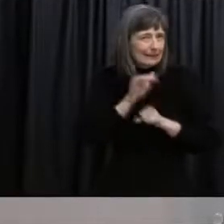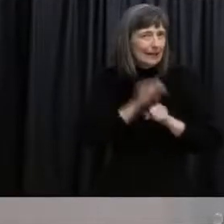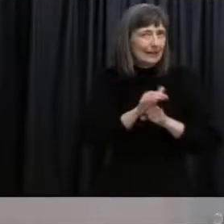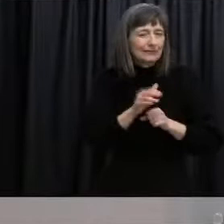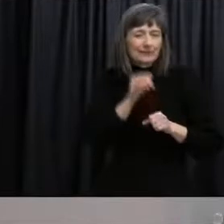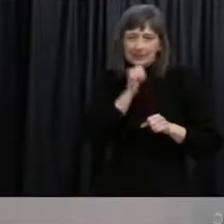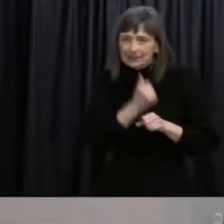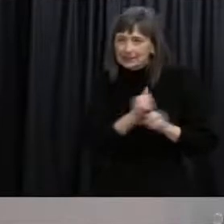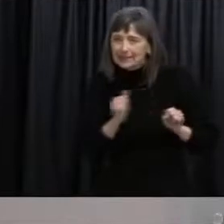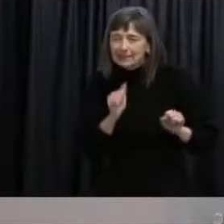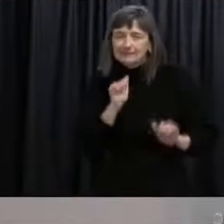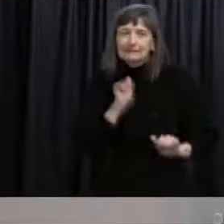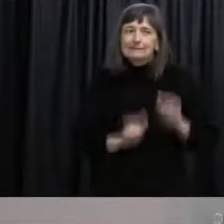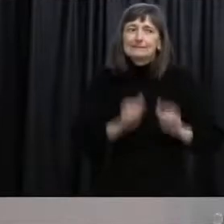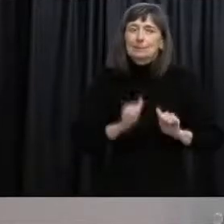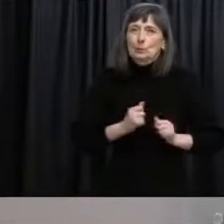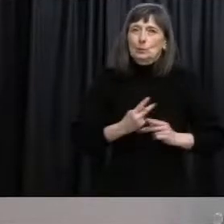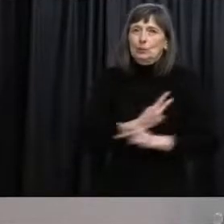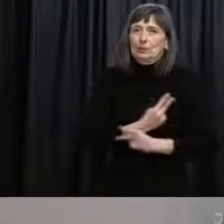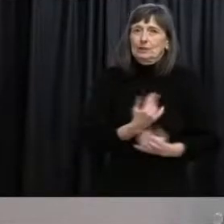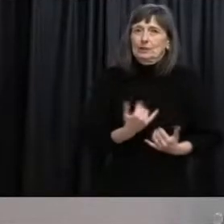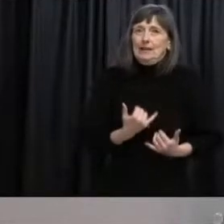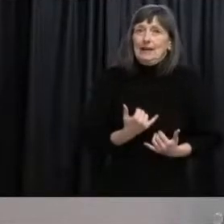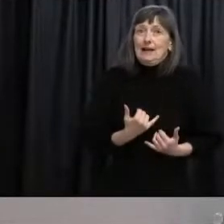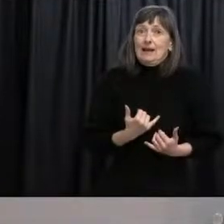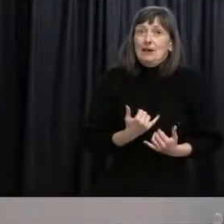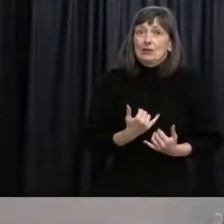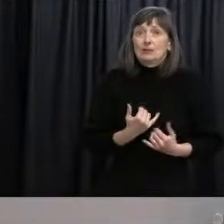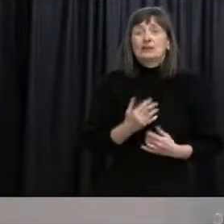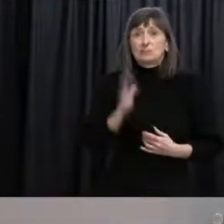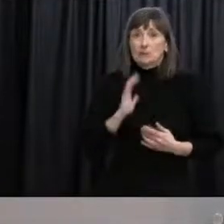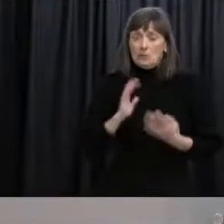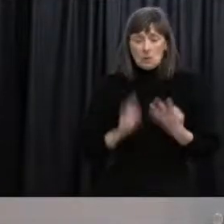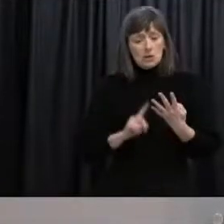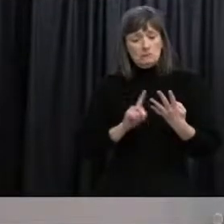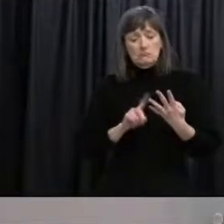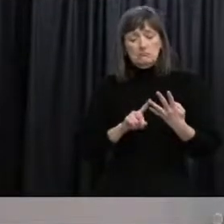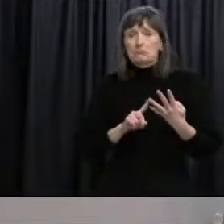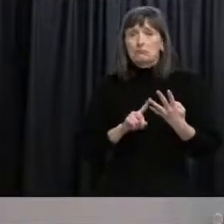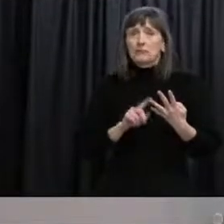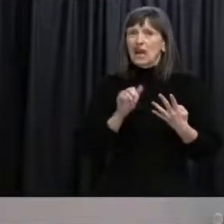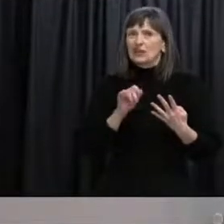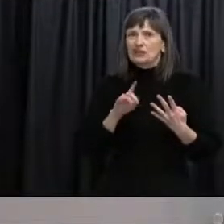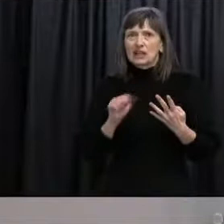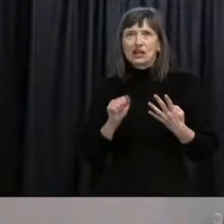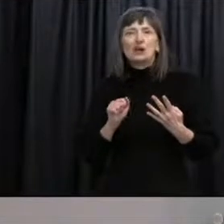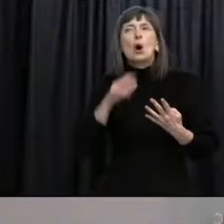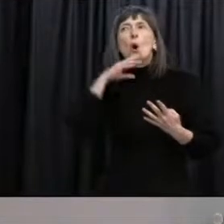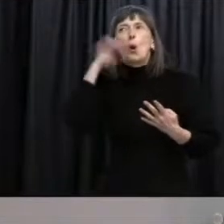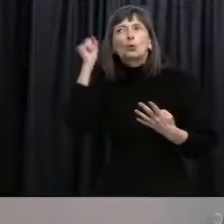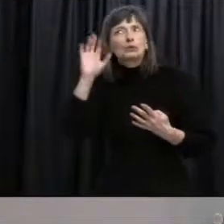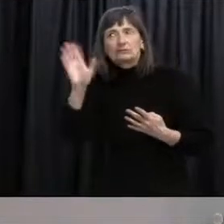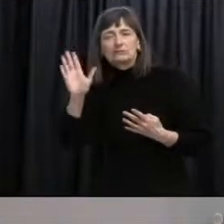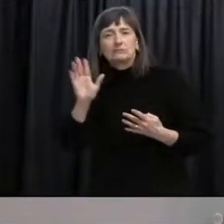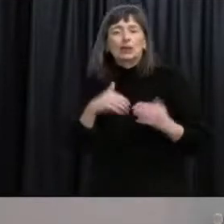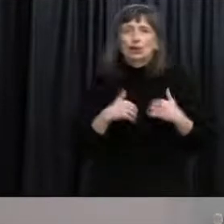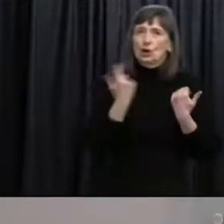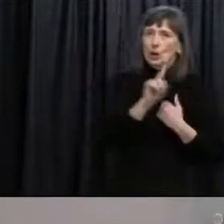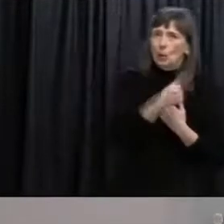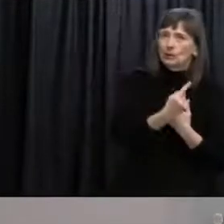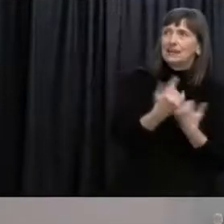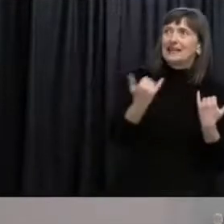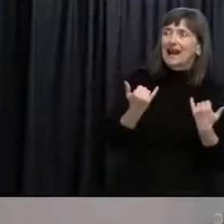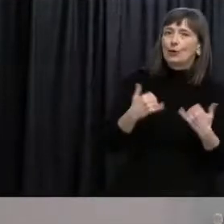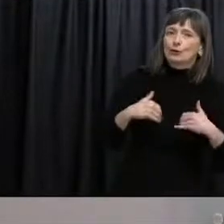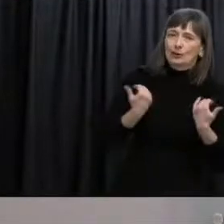on this. They're seeing this sort of conflicting information. We've seen AstraZeneca, it's changed from we shouldn't give it to old people, only young people. Now we're saying we shouldn't give it to